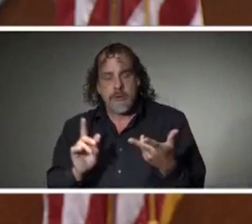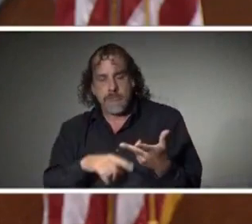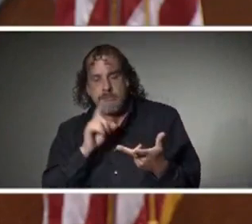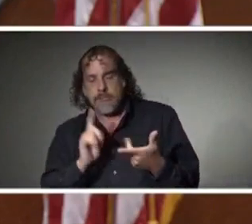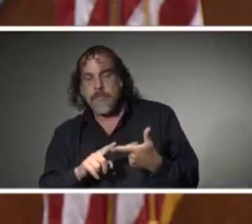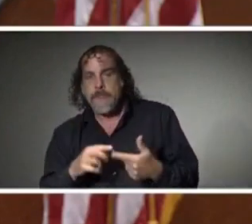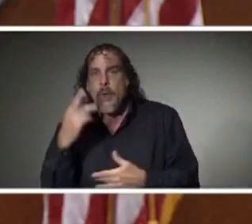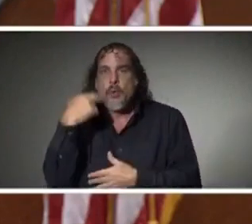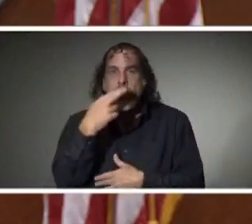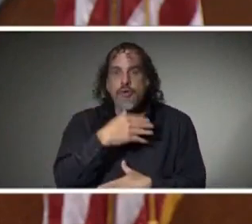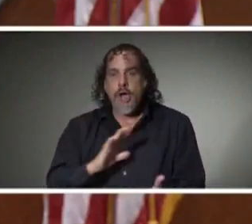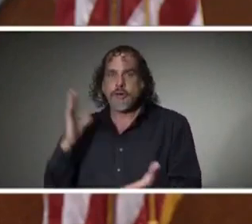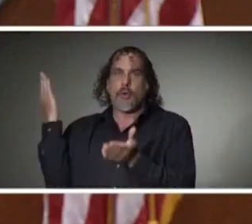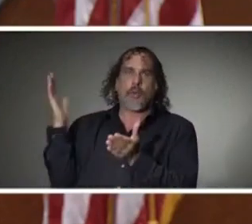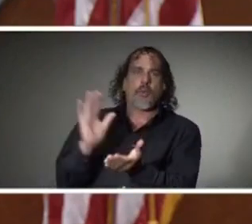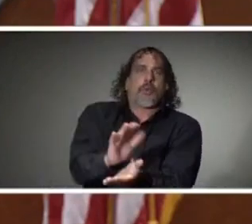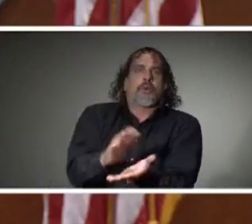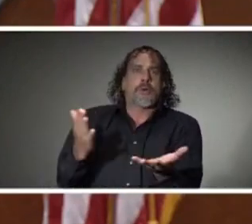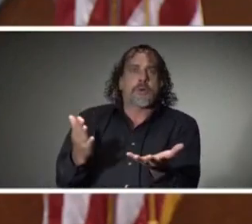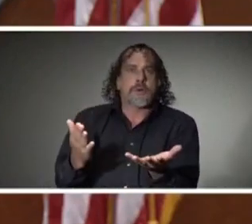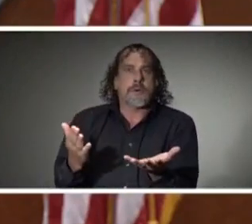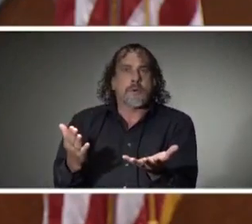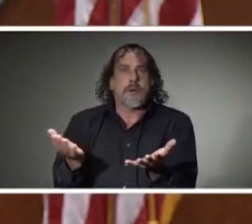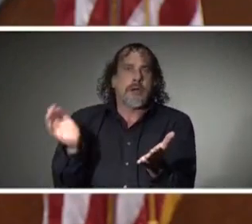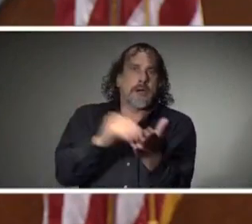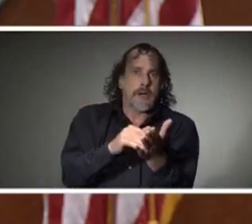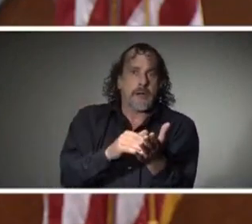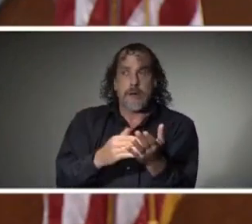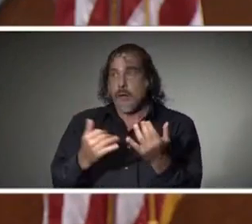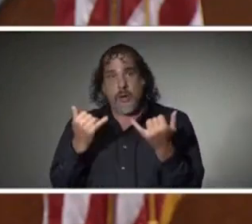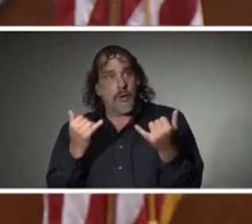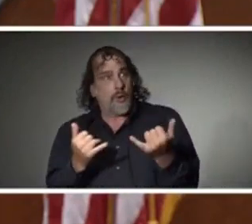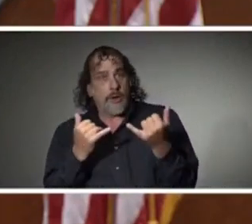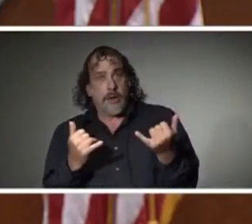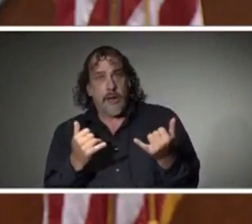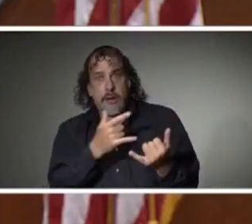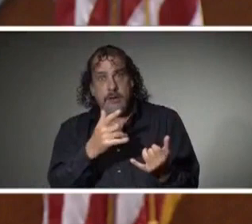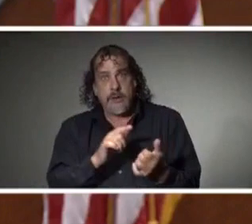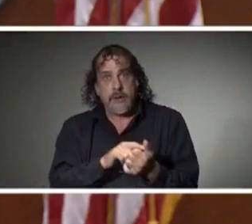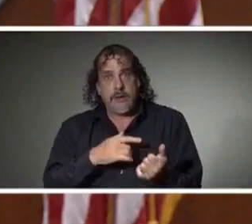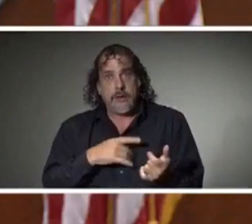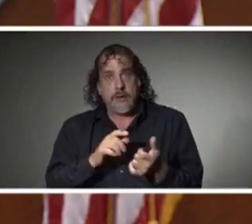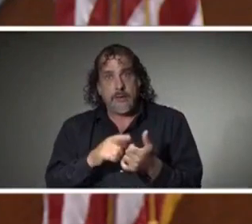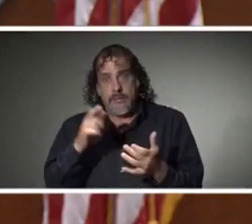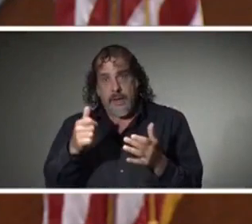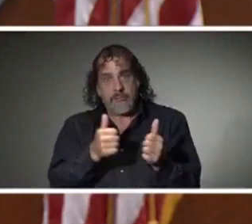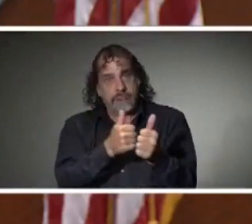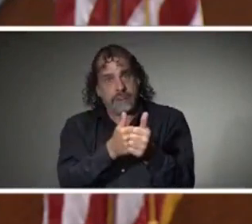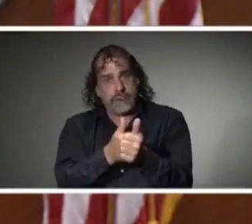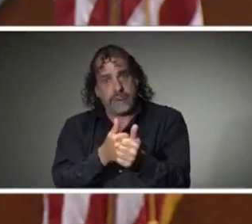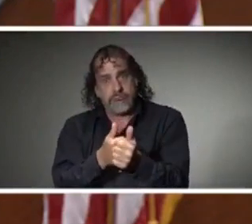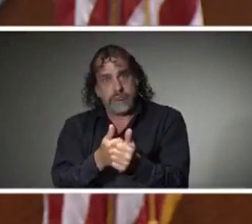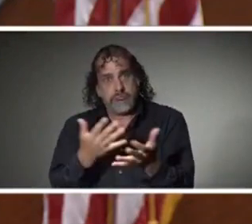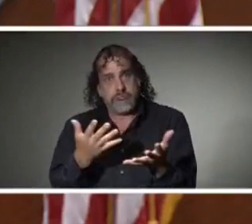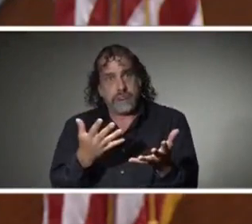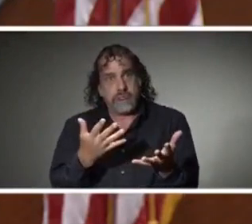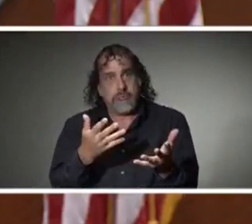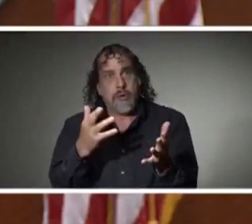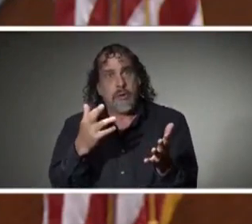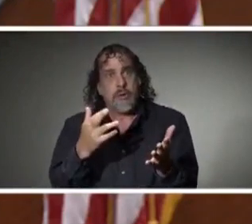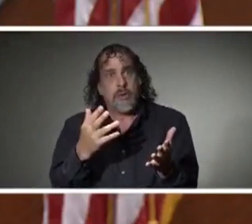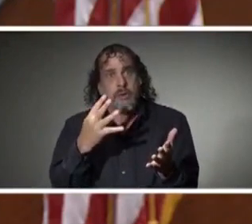on restaurants, which right now, many of them seem to be ignoring the rules.